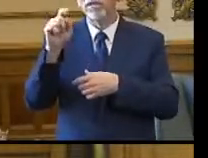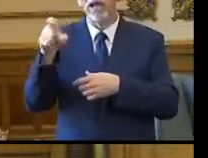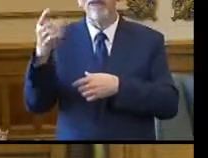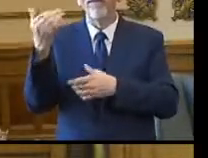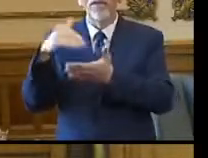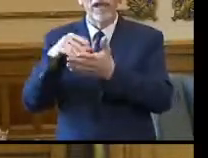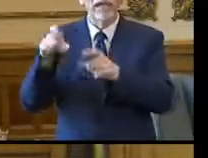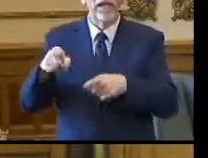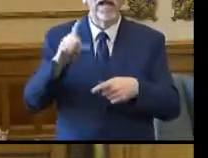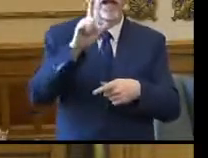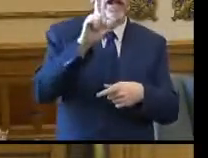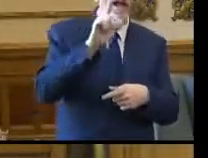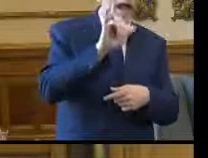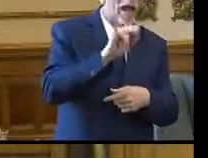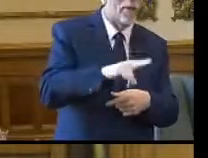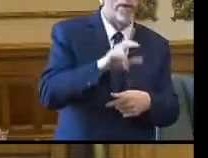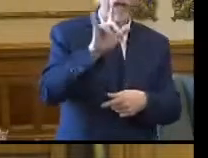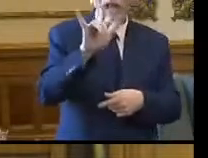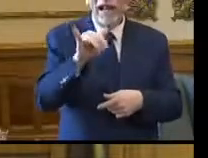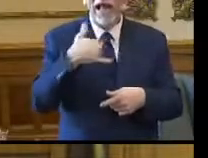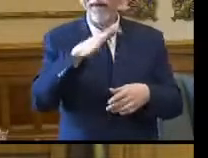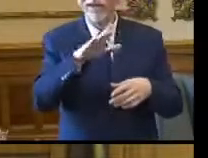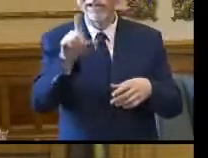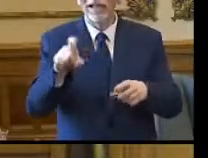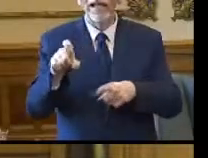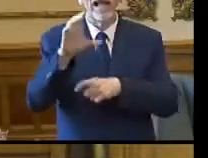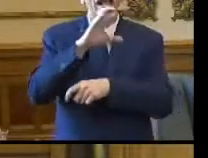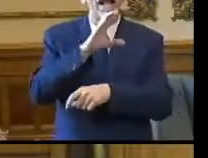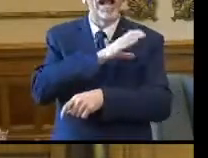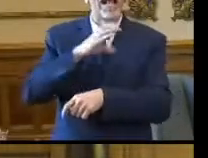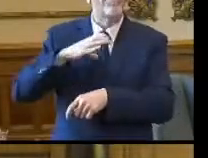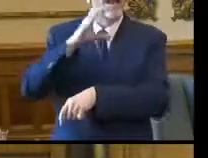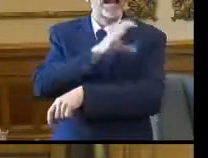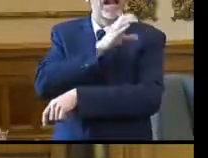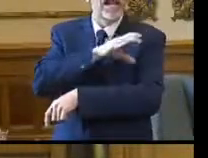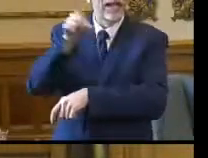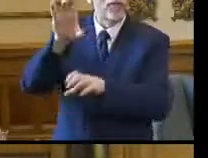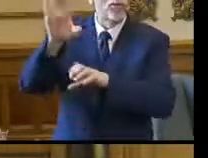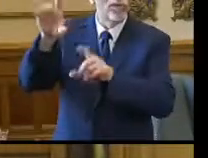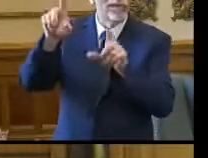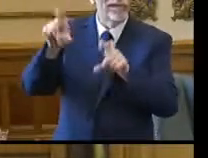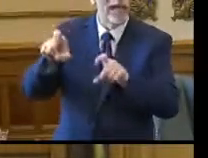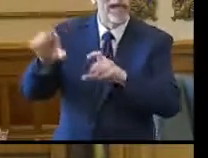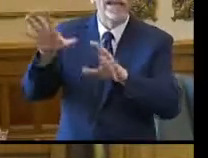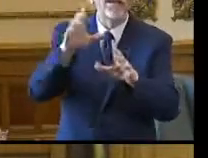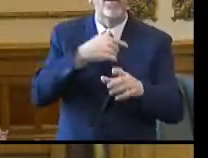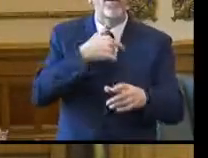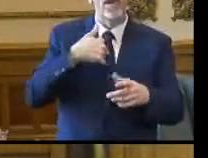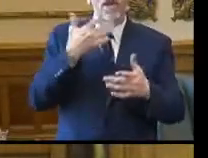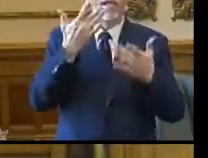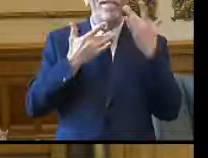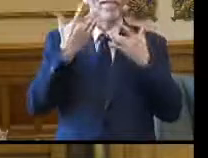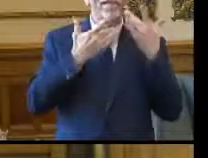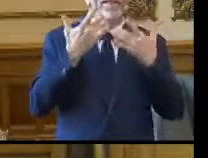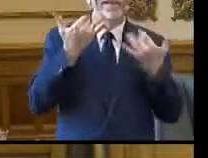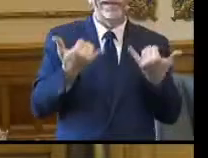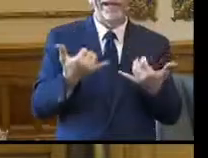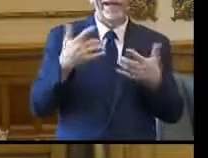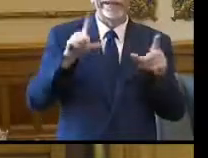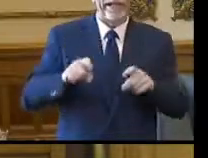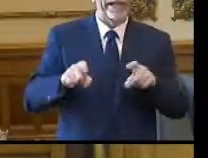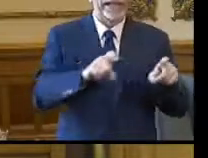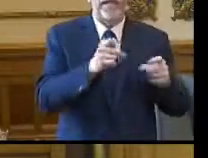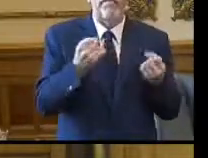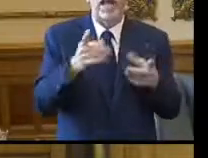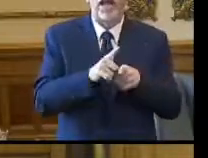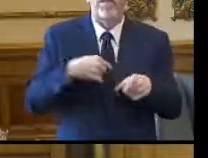for us, or Lilly does X number of tests, and Cleveland Clinic does X number of tests. We're all kind of Band-Aid patching it together to get as many tests done